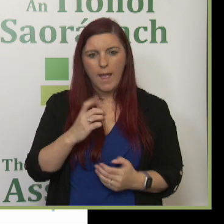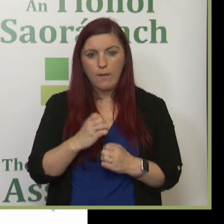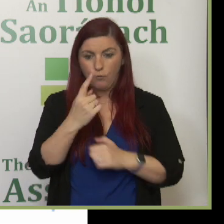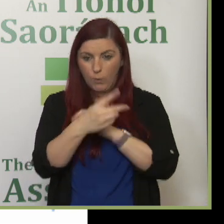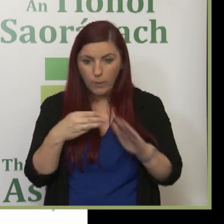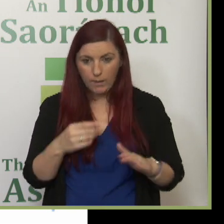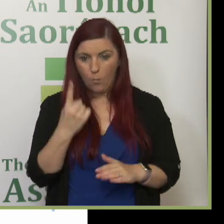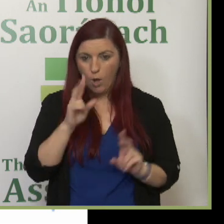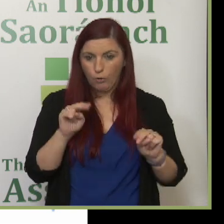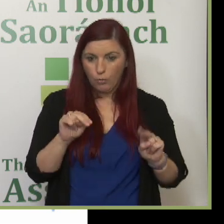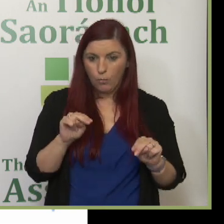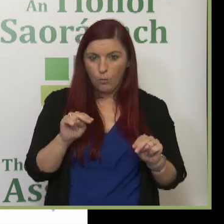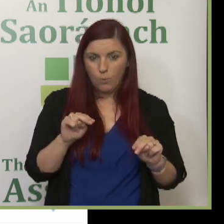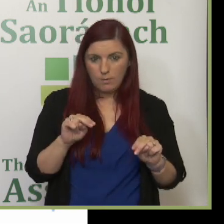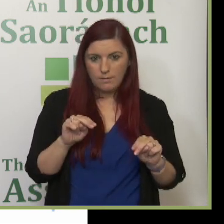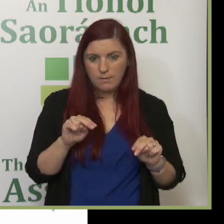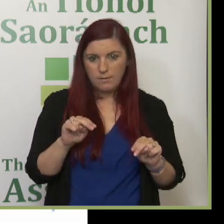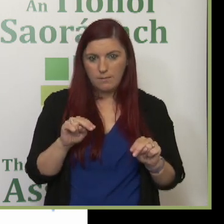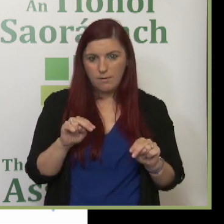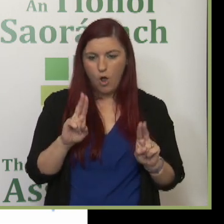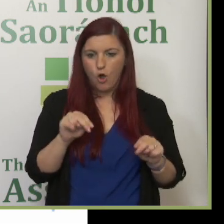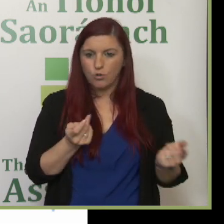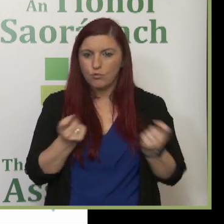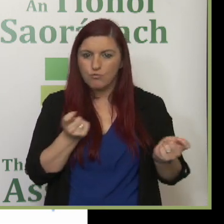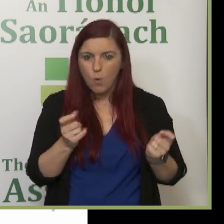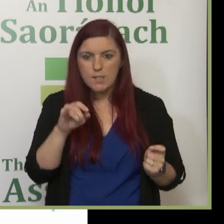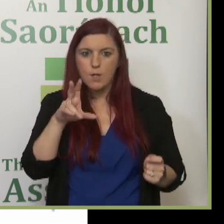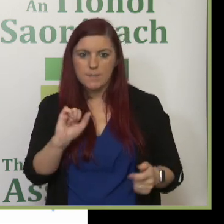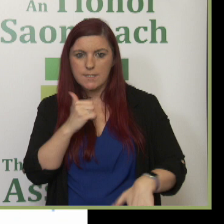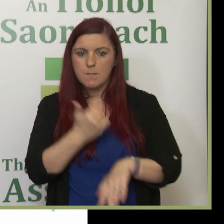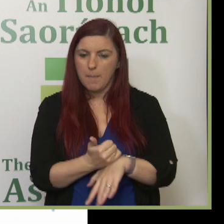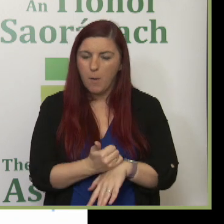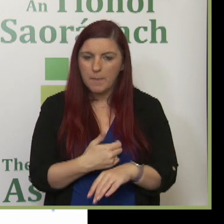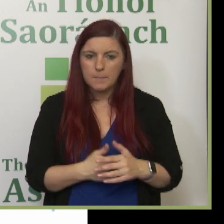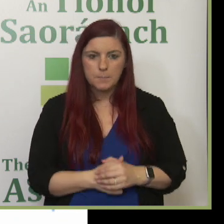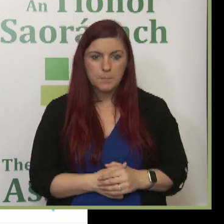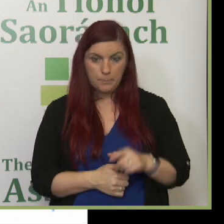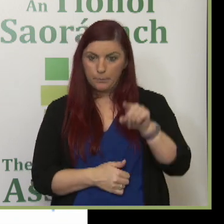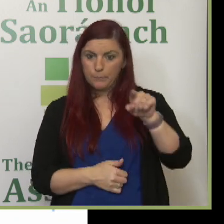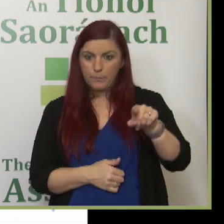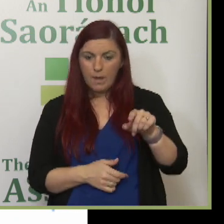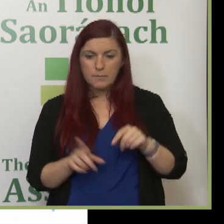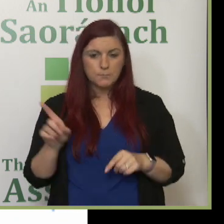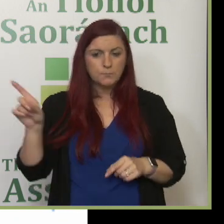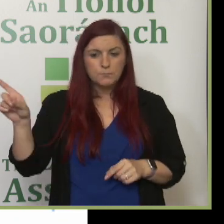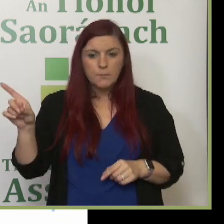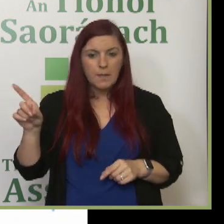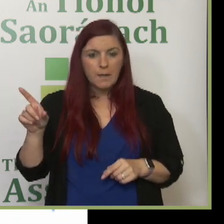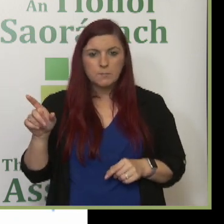the European market, and that adds to the 600 or so we're already monitoring. These are